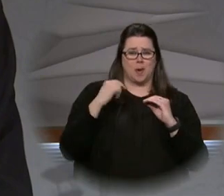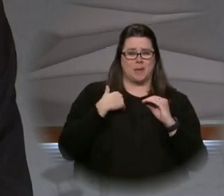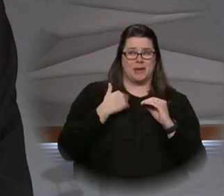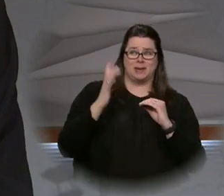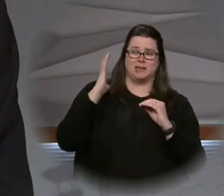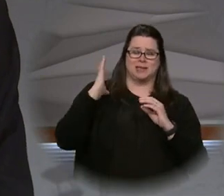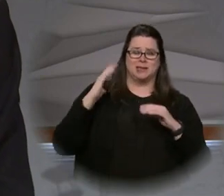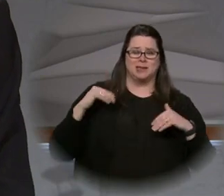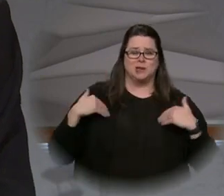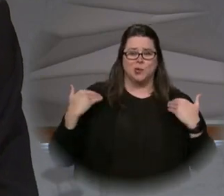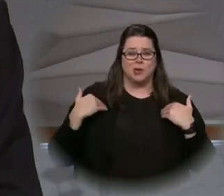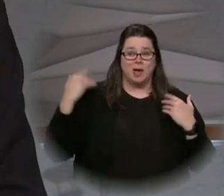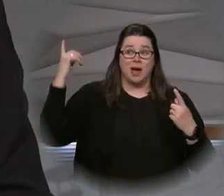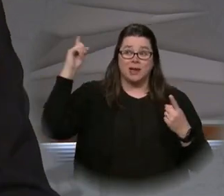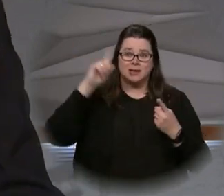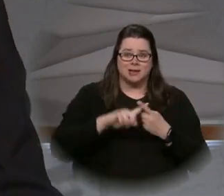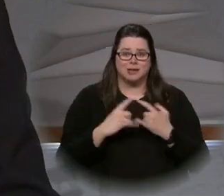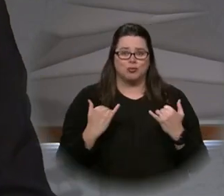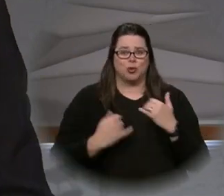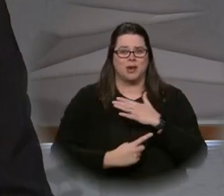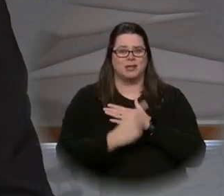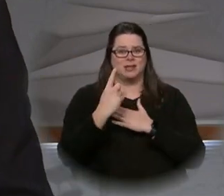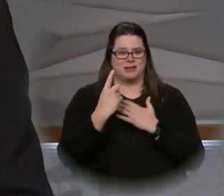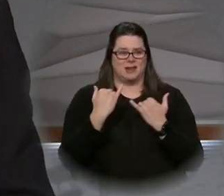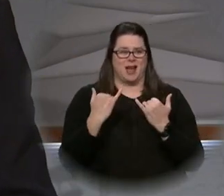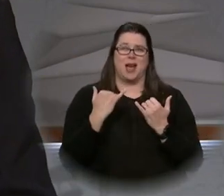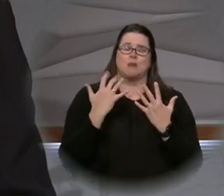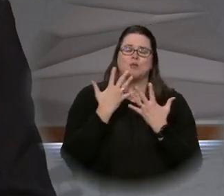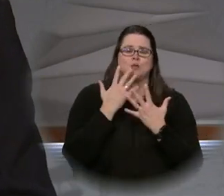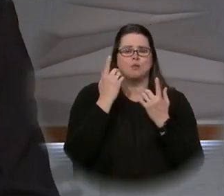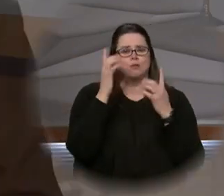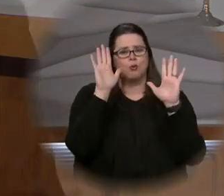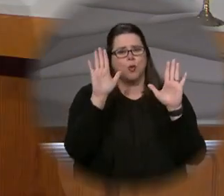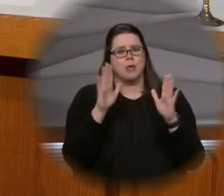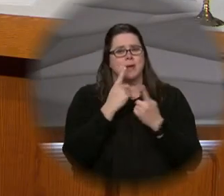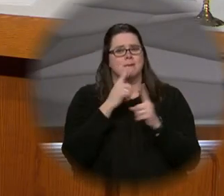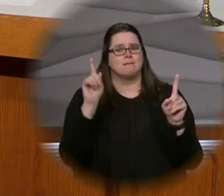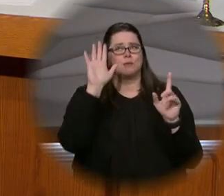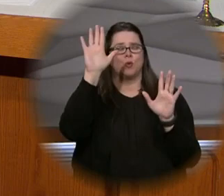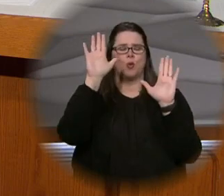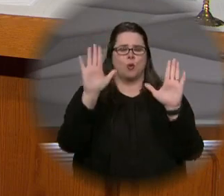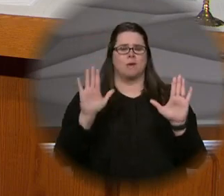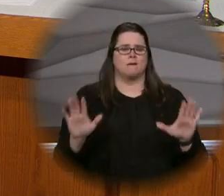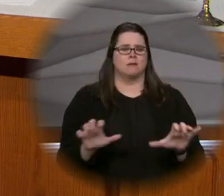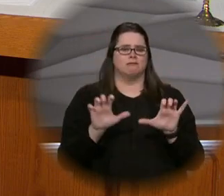my youth. Until the present, I proclaim your wondrous deeds.